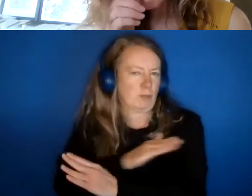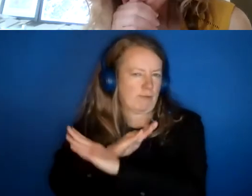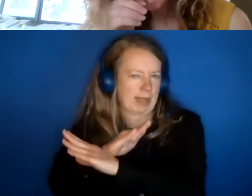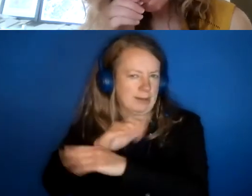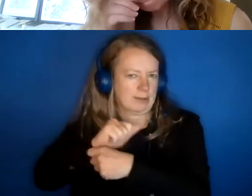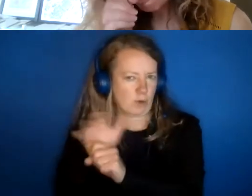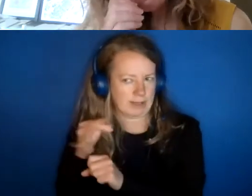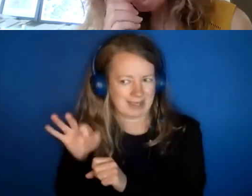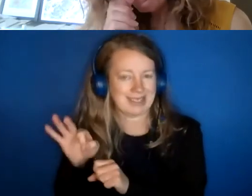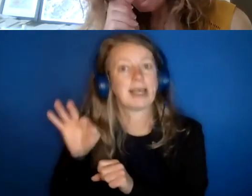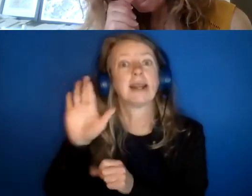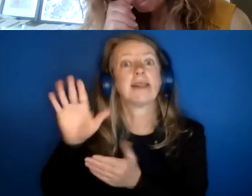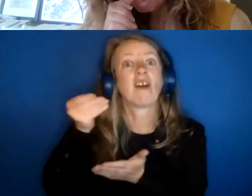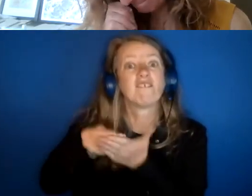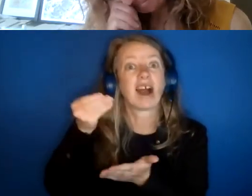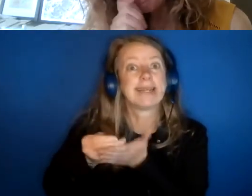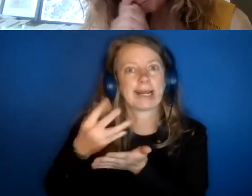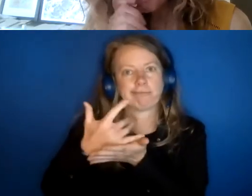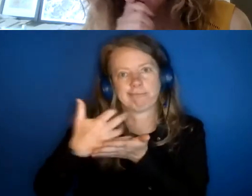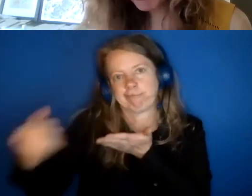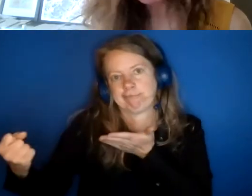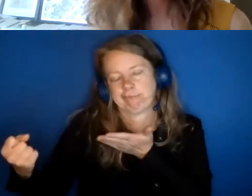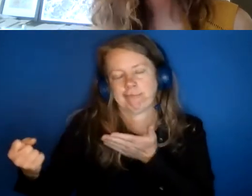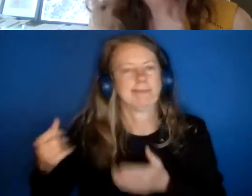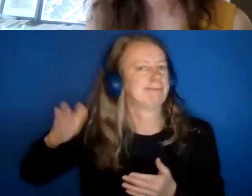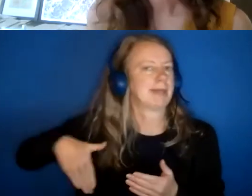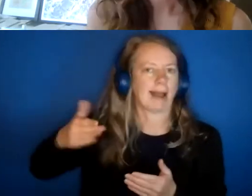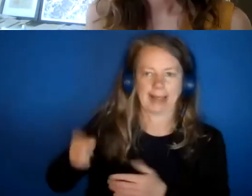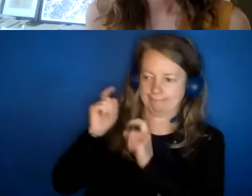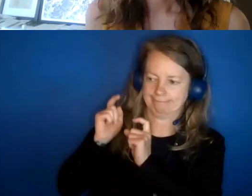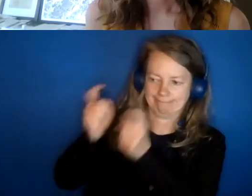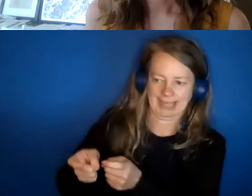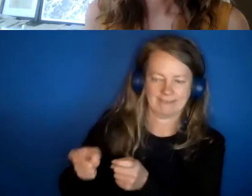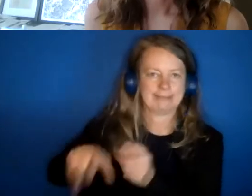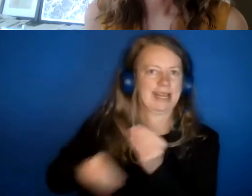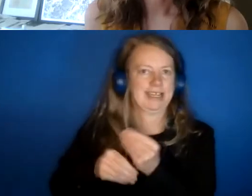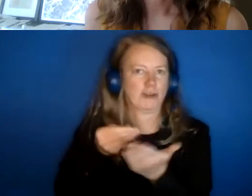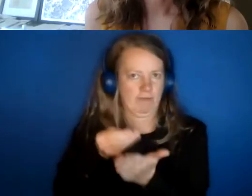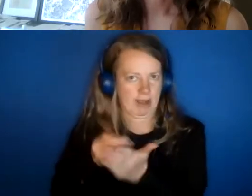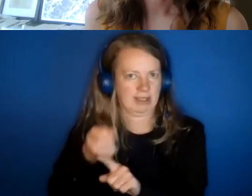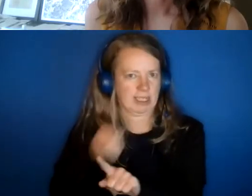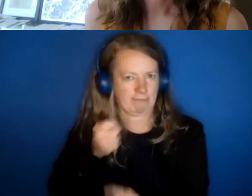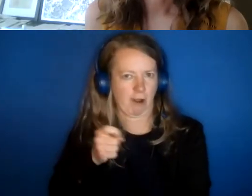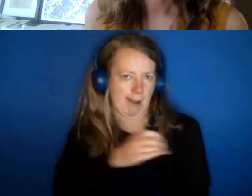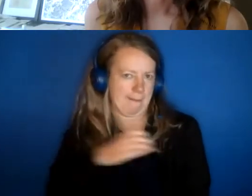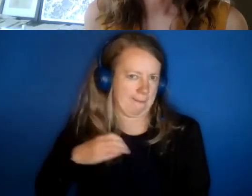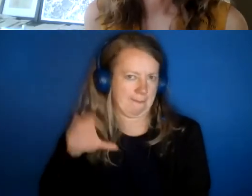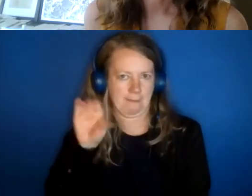out of money and has not been allocated any additional funds at this point by Congress. So